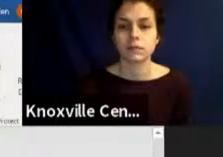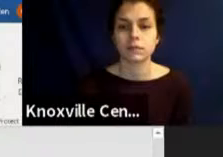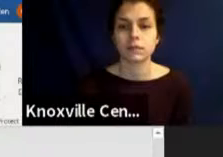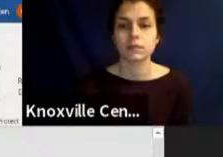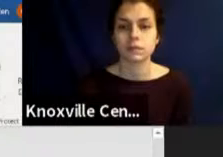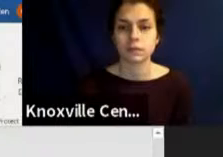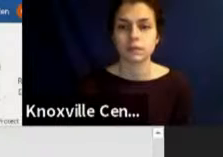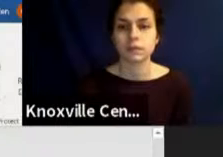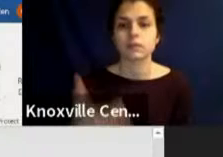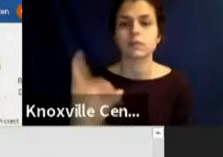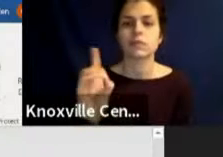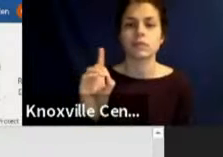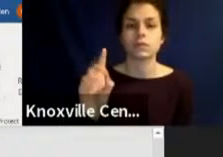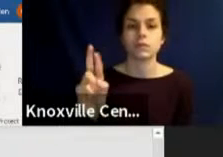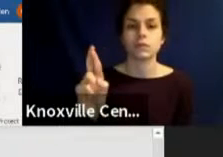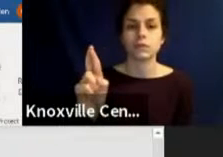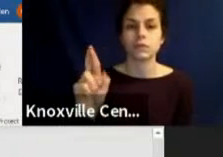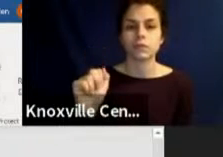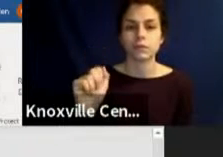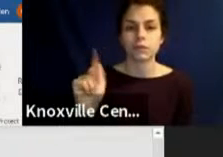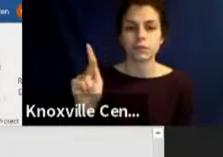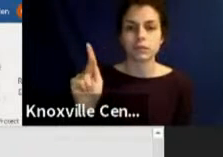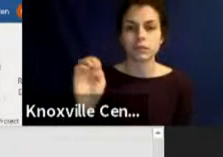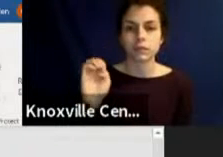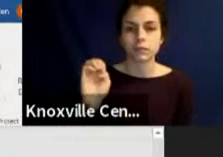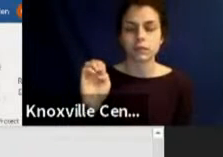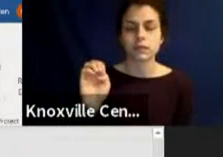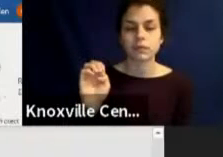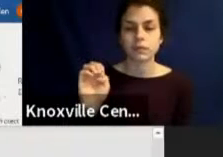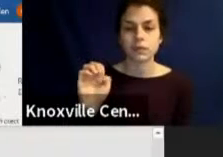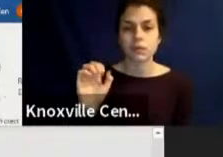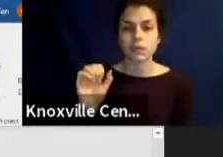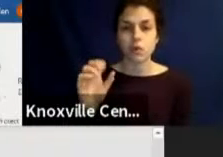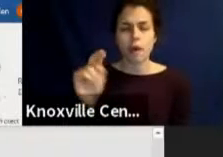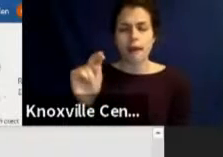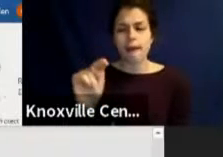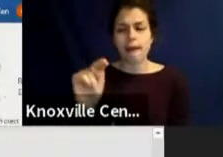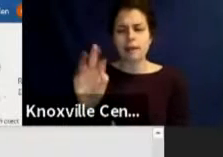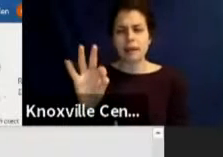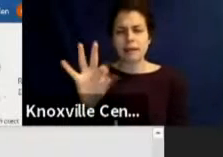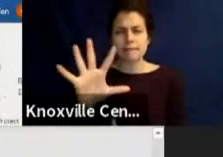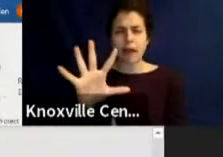So what is the makeup of an N95 mask?